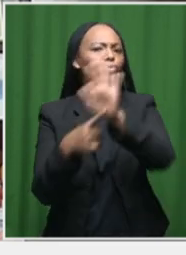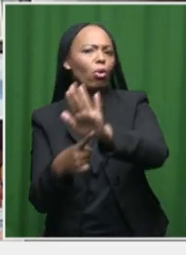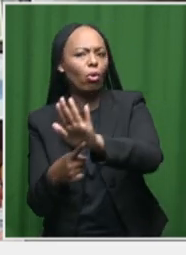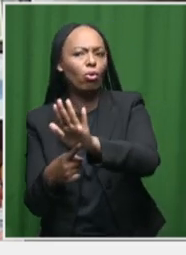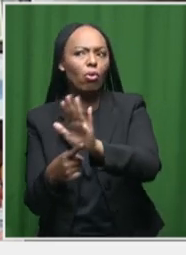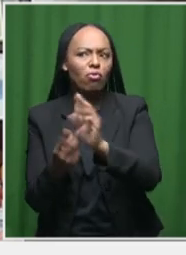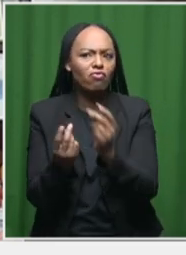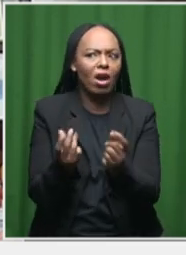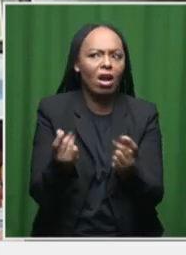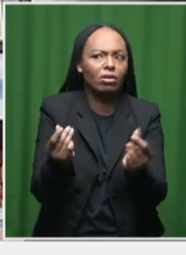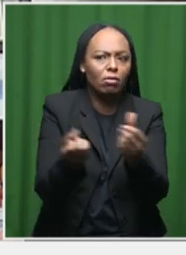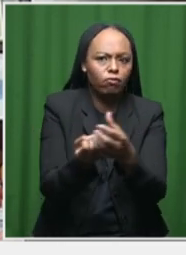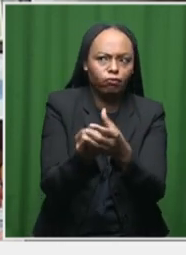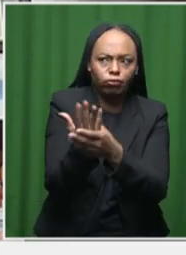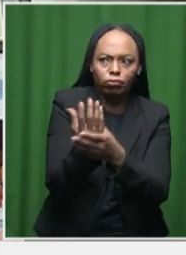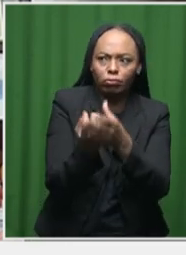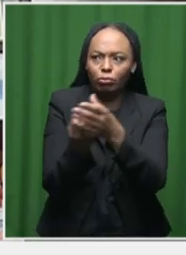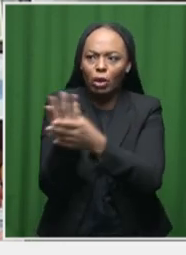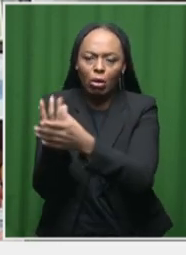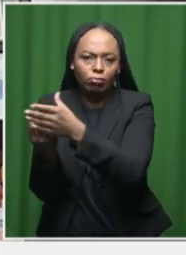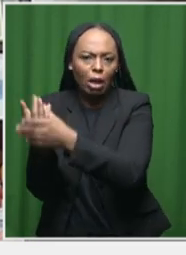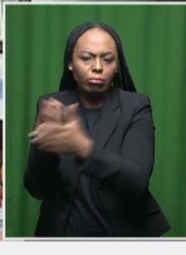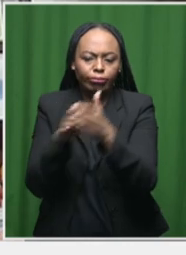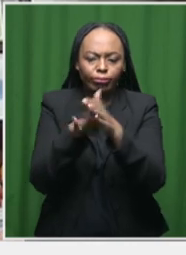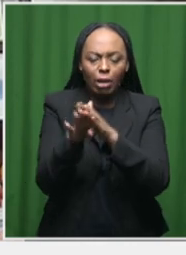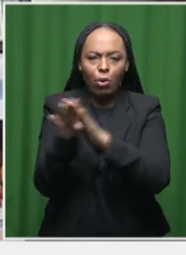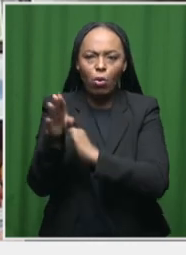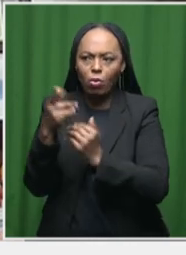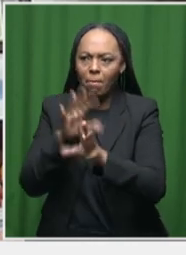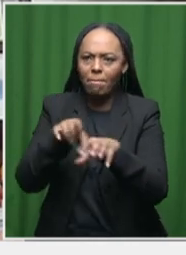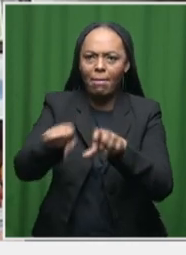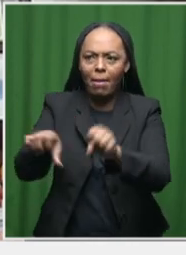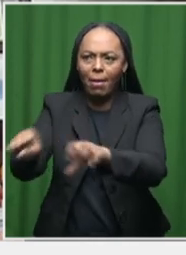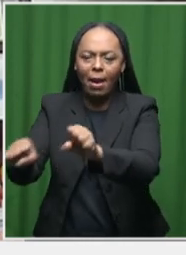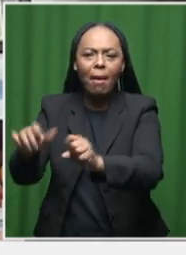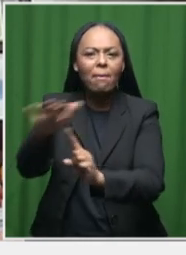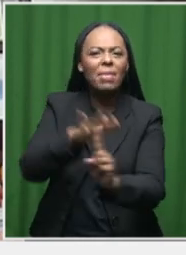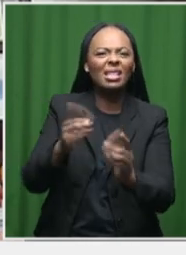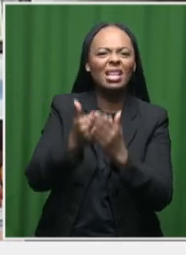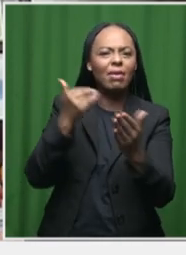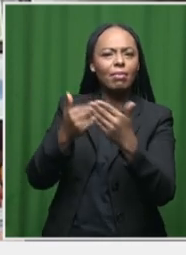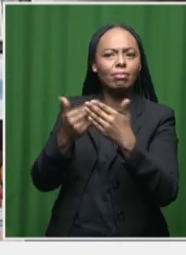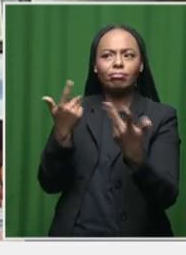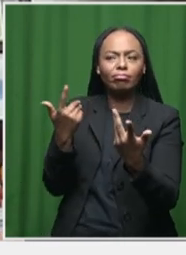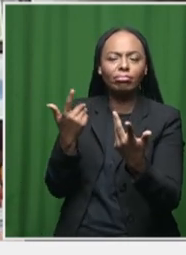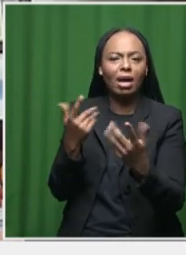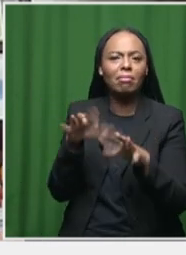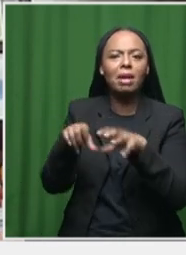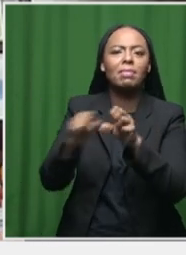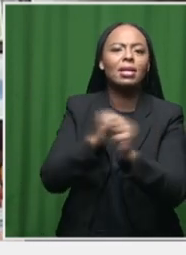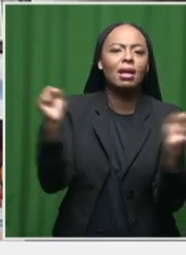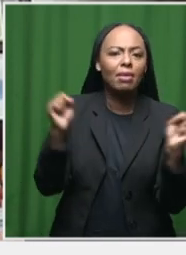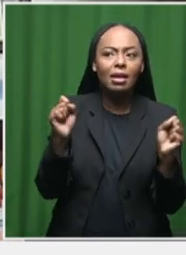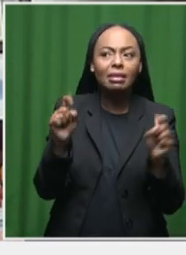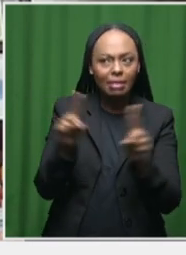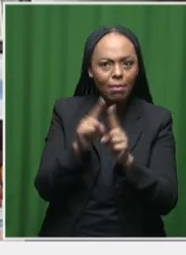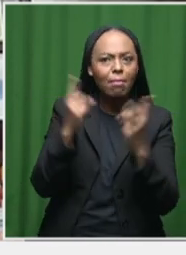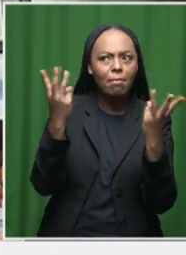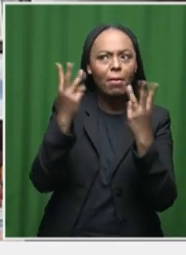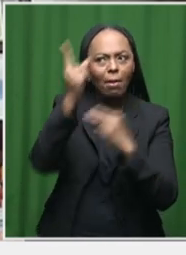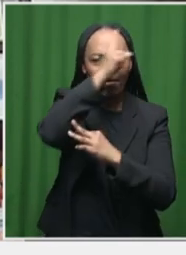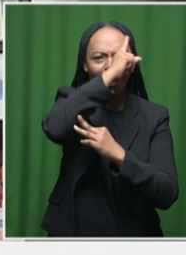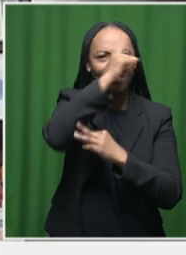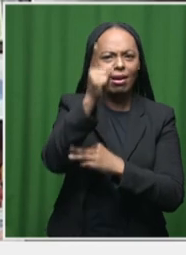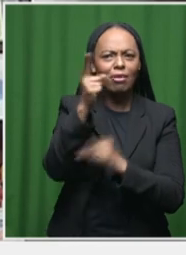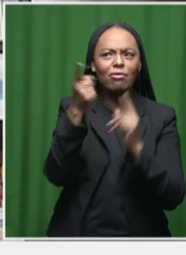very, very fast, that we're winning in places we haven't won before, and that our black support is rising, as I said, in Enoch Ngajima in Eastern